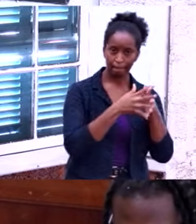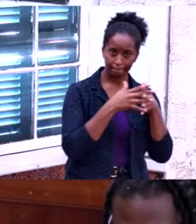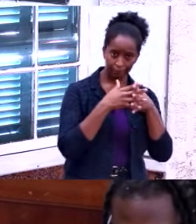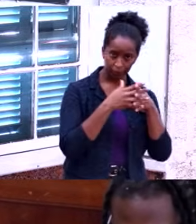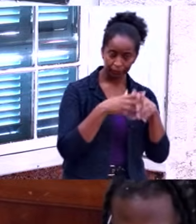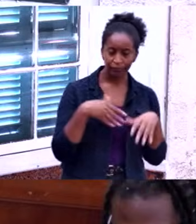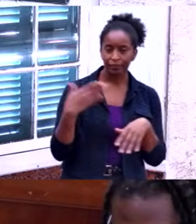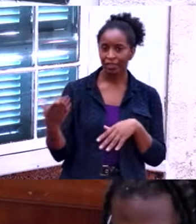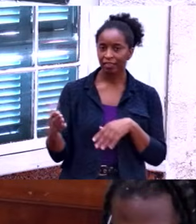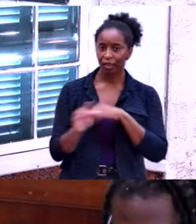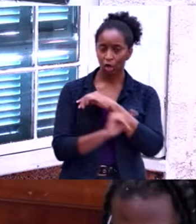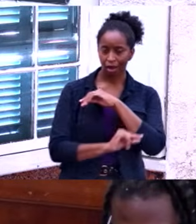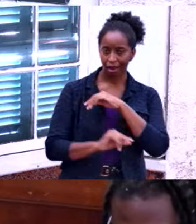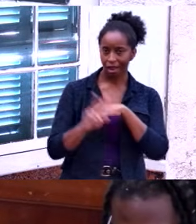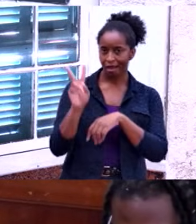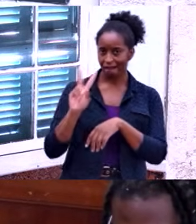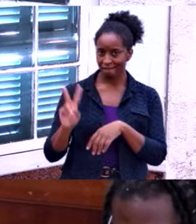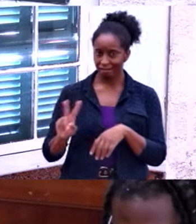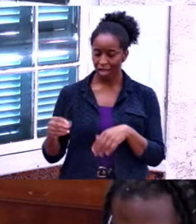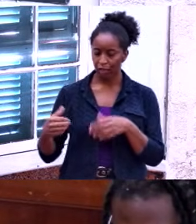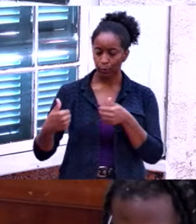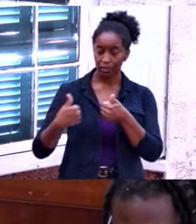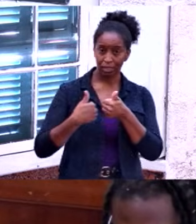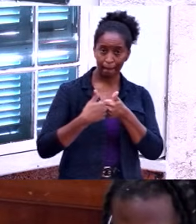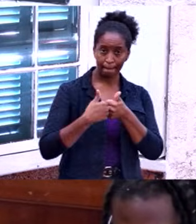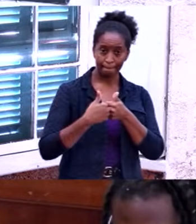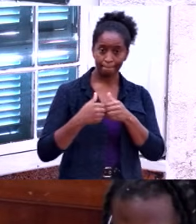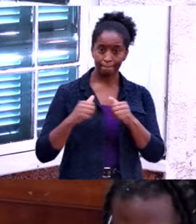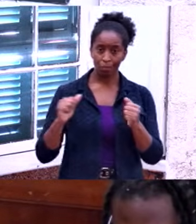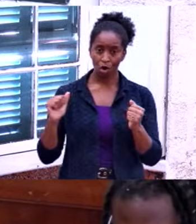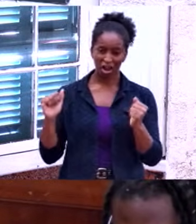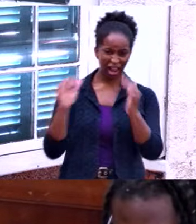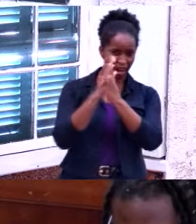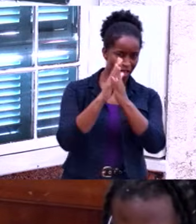and Venezuela, border clashes between Guyana and Suriname.